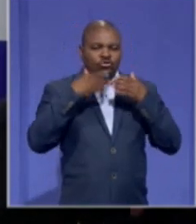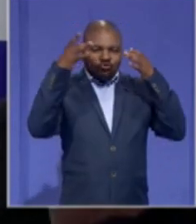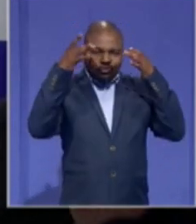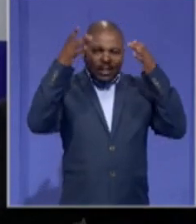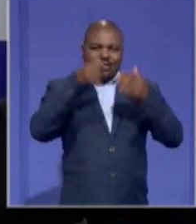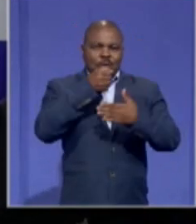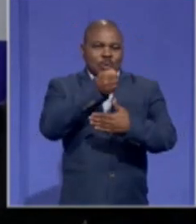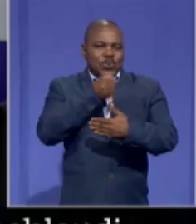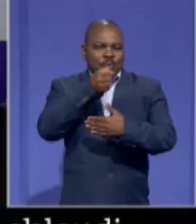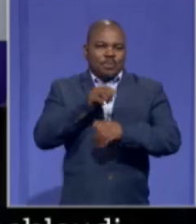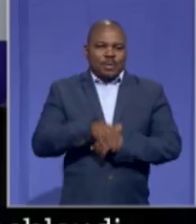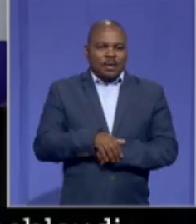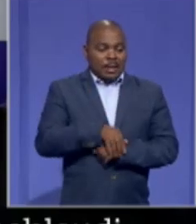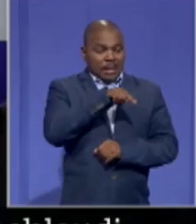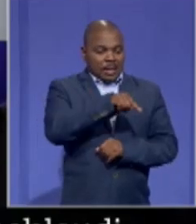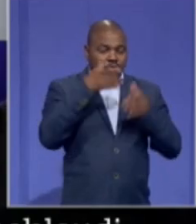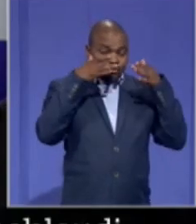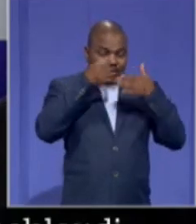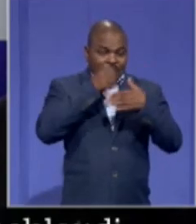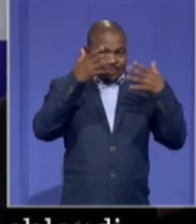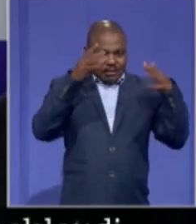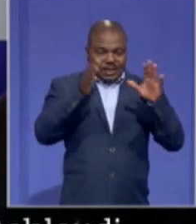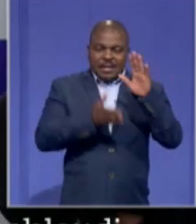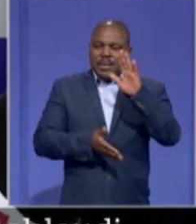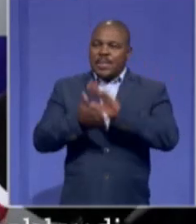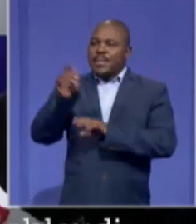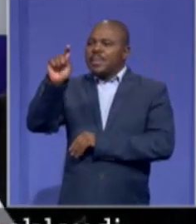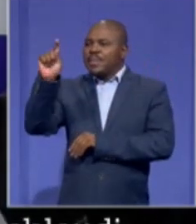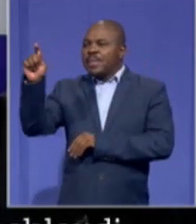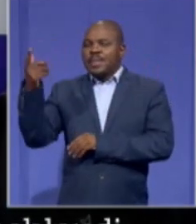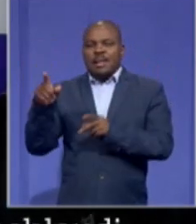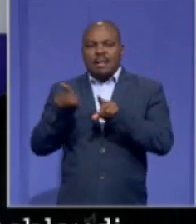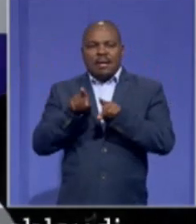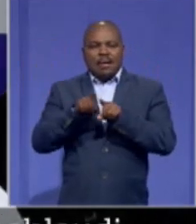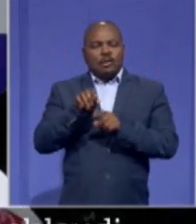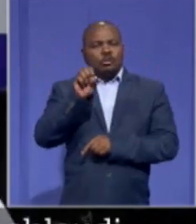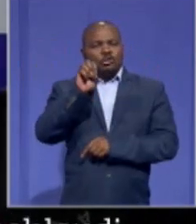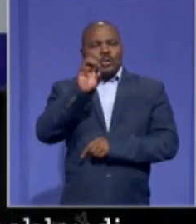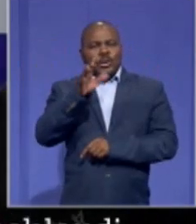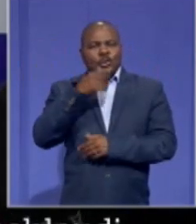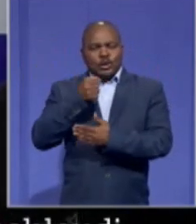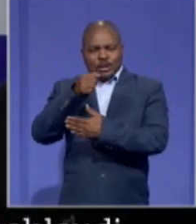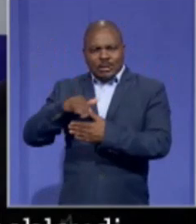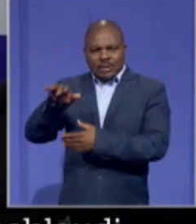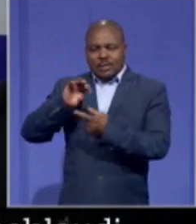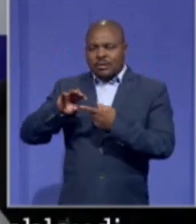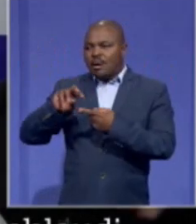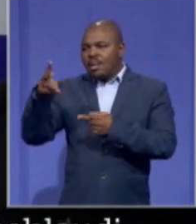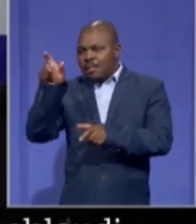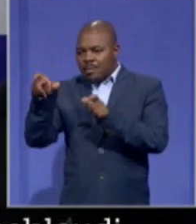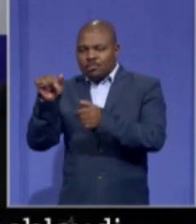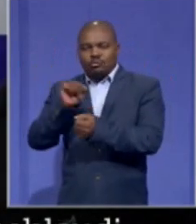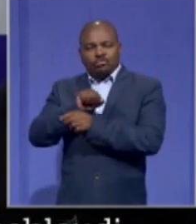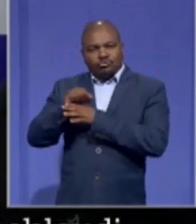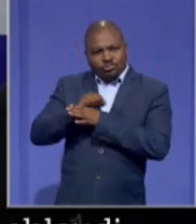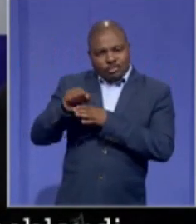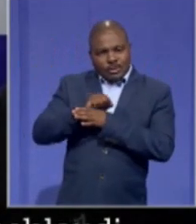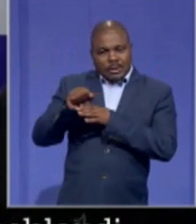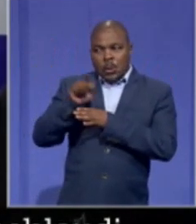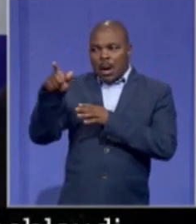are going out to the industry, especially the kitchens of Soweto, to train the others that didn't have